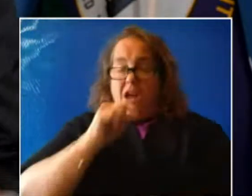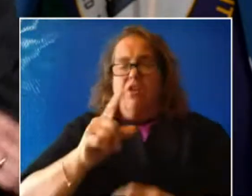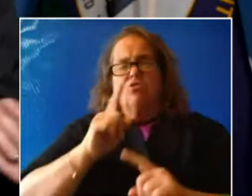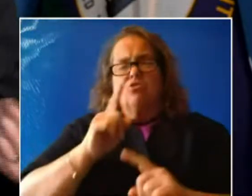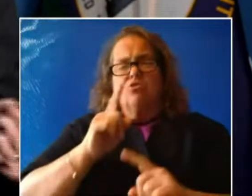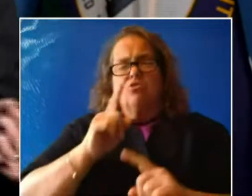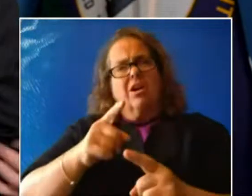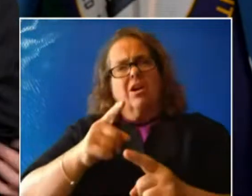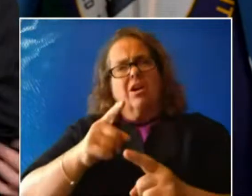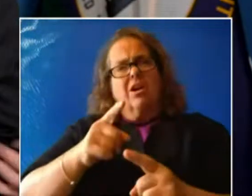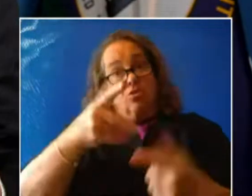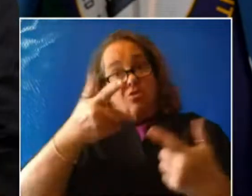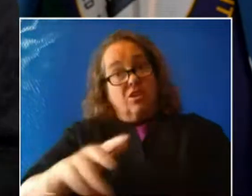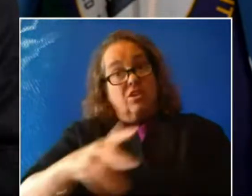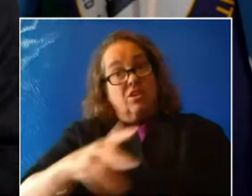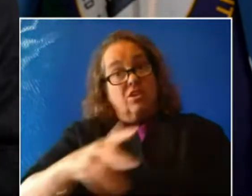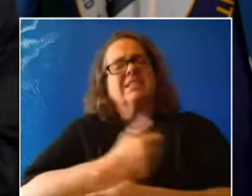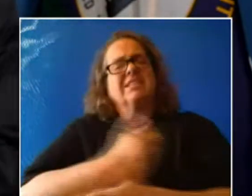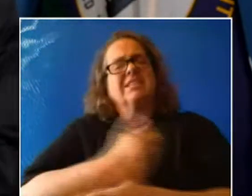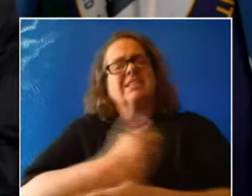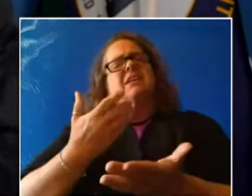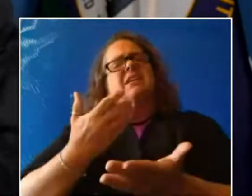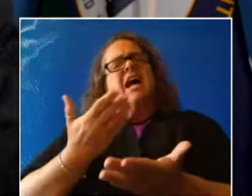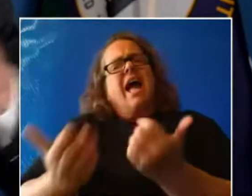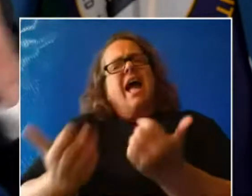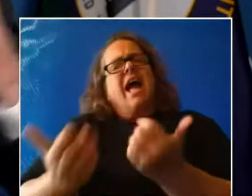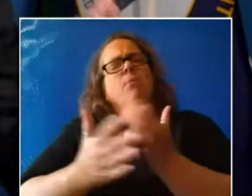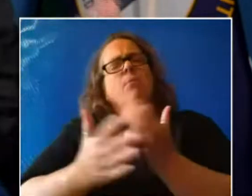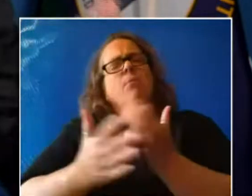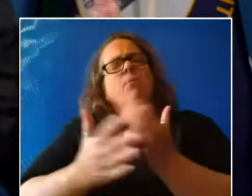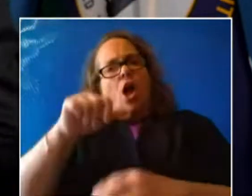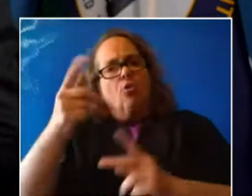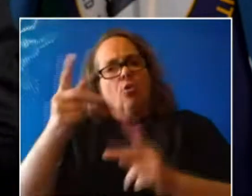are in a group that would benefit from,